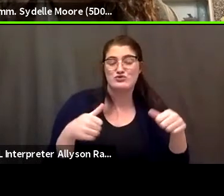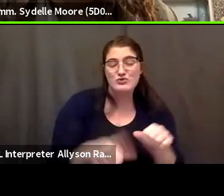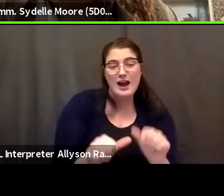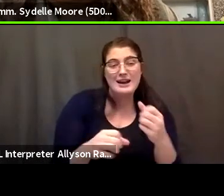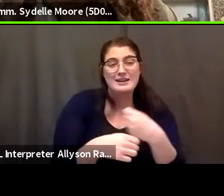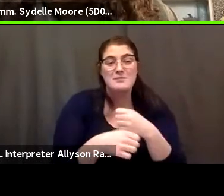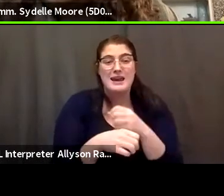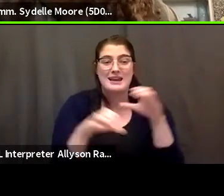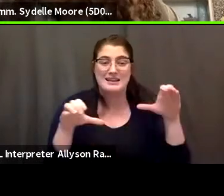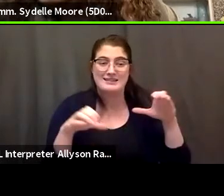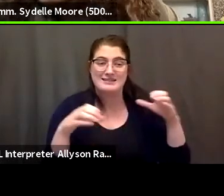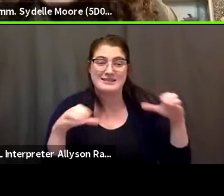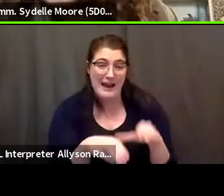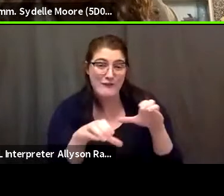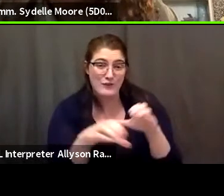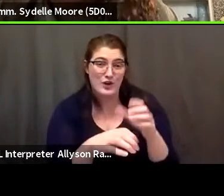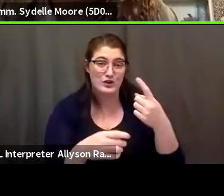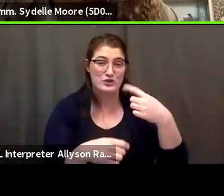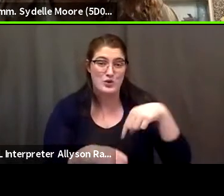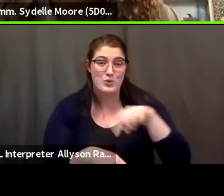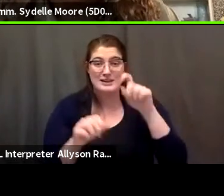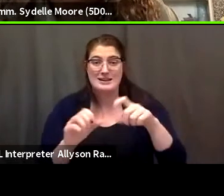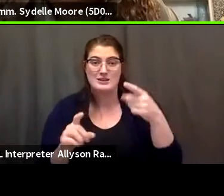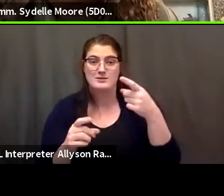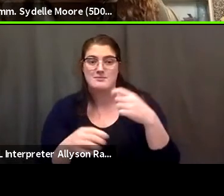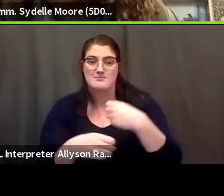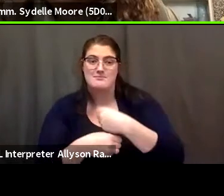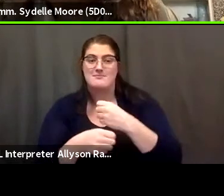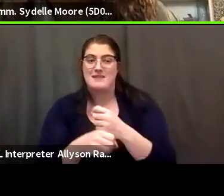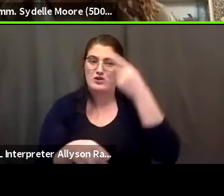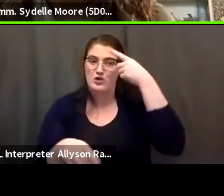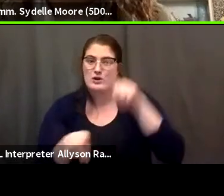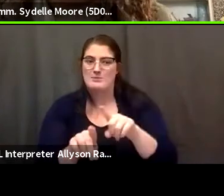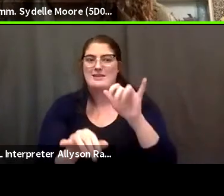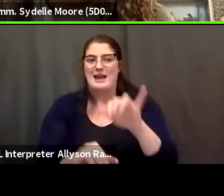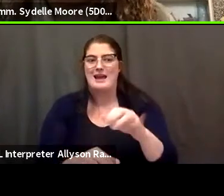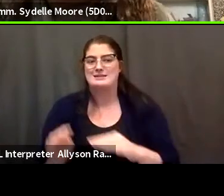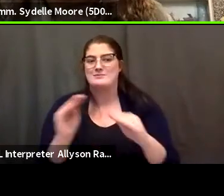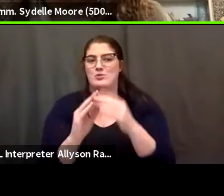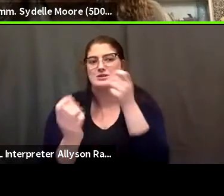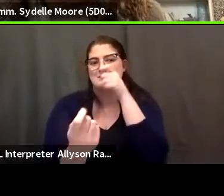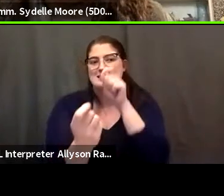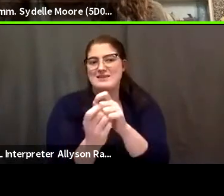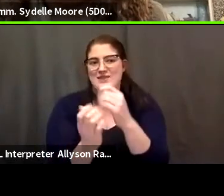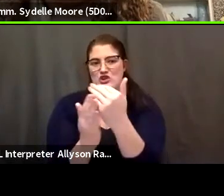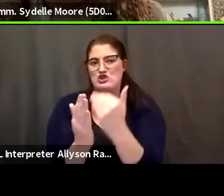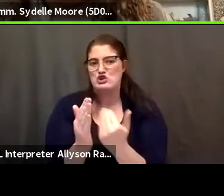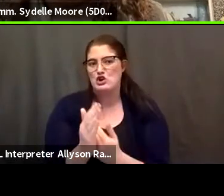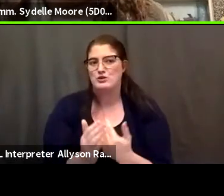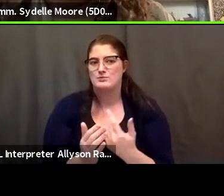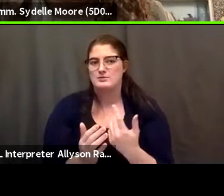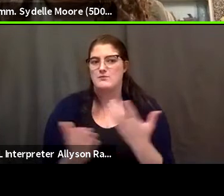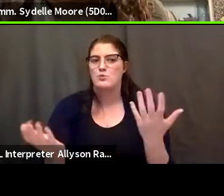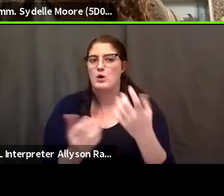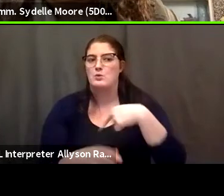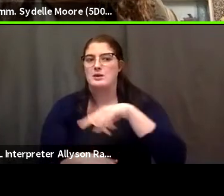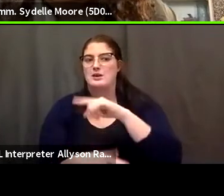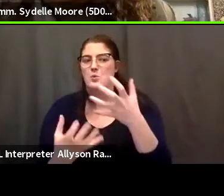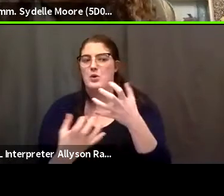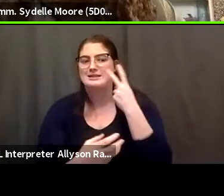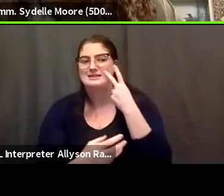just have to put an agreement in place that has much more specific terms on what we want to see from him in the